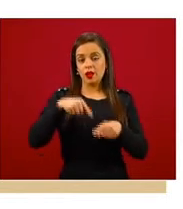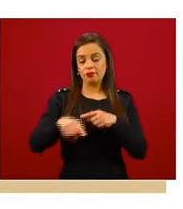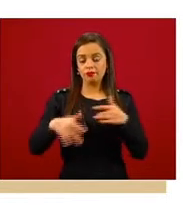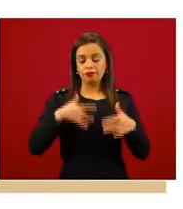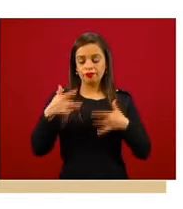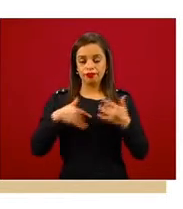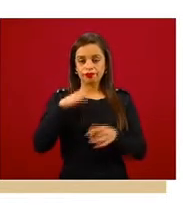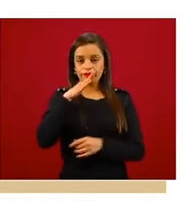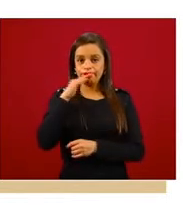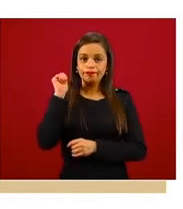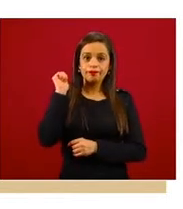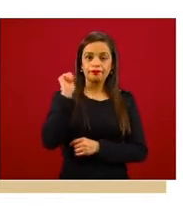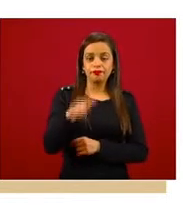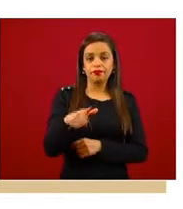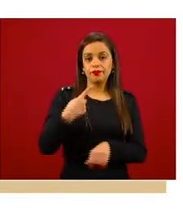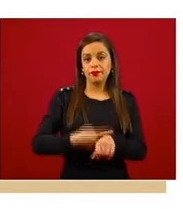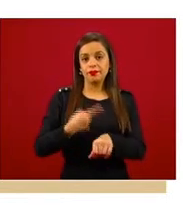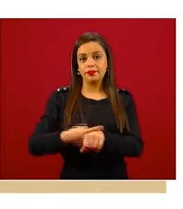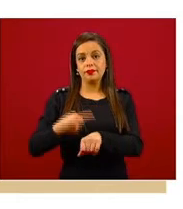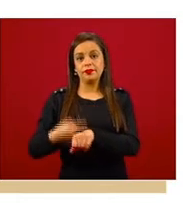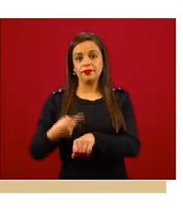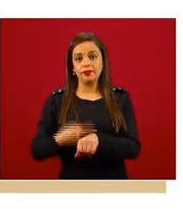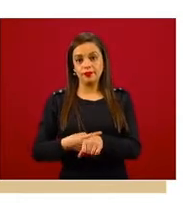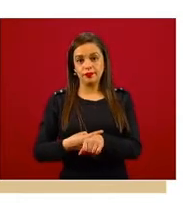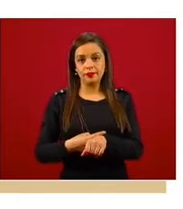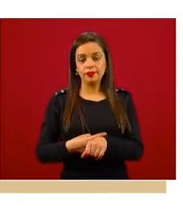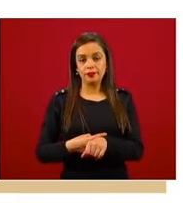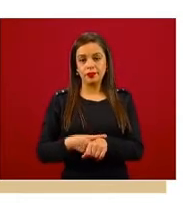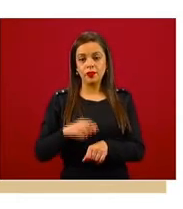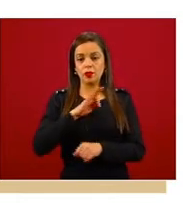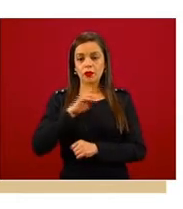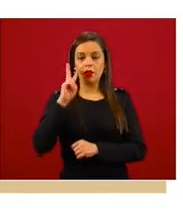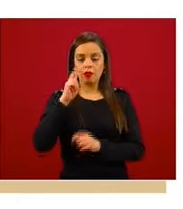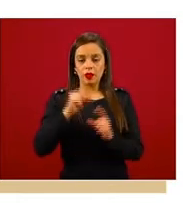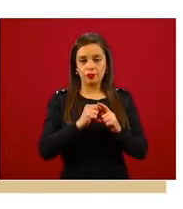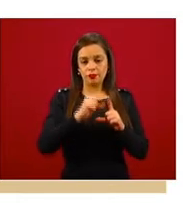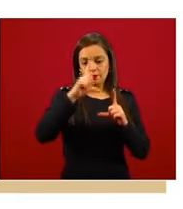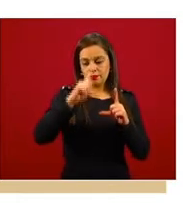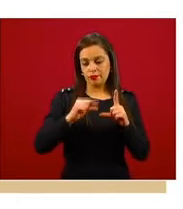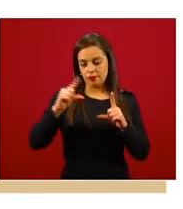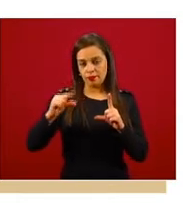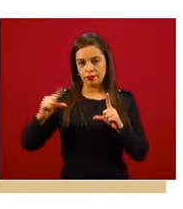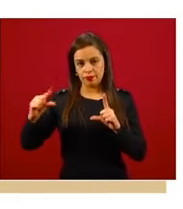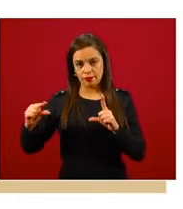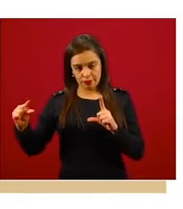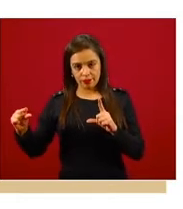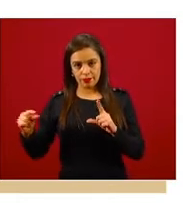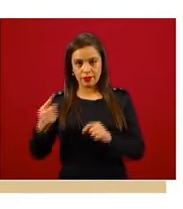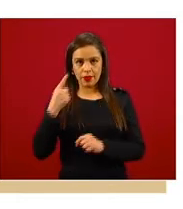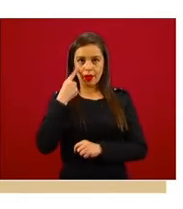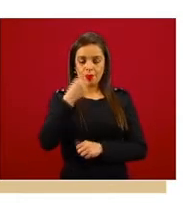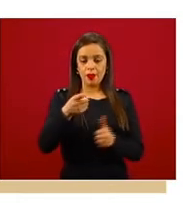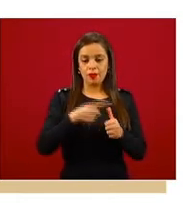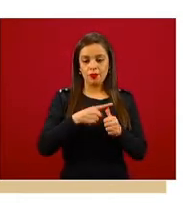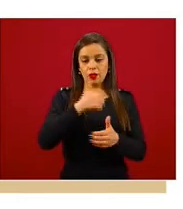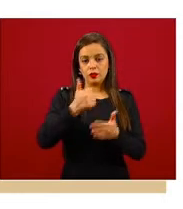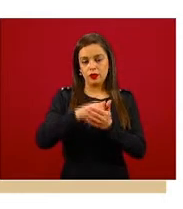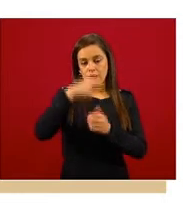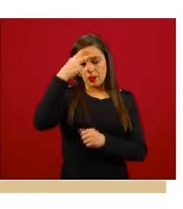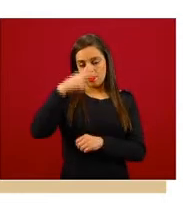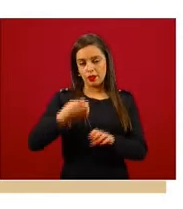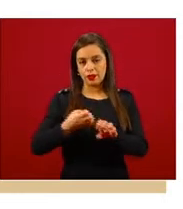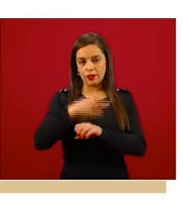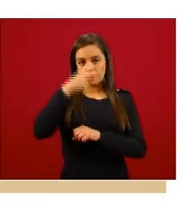2,790 positive cases who have developed symptoms in the past 14 days. And you can see them distributed as well, again,